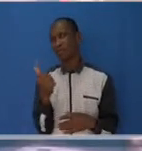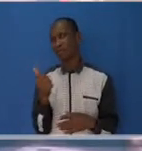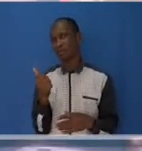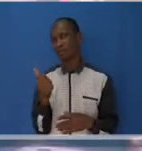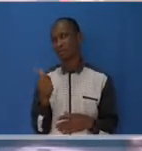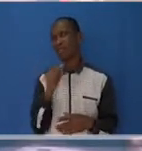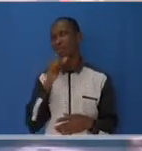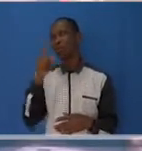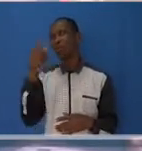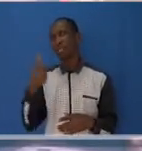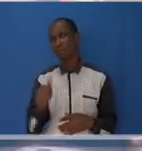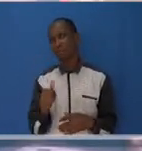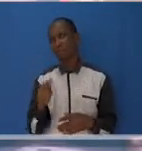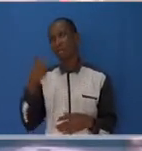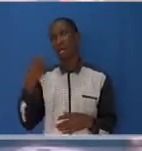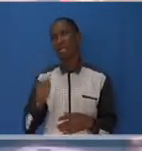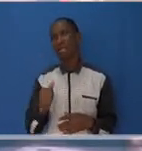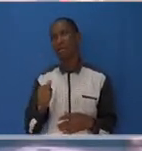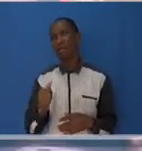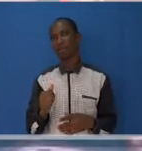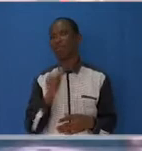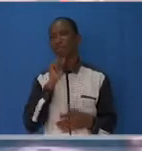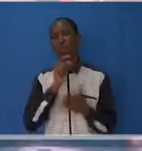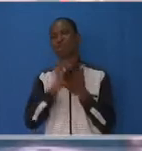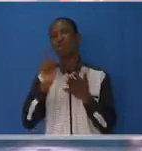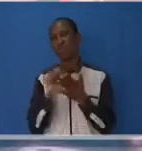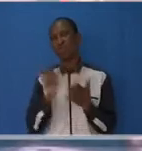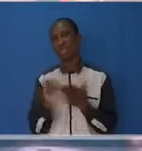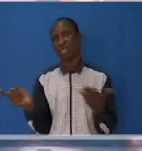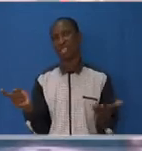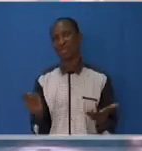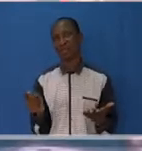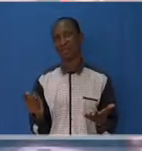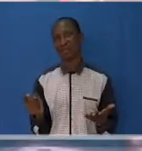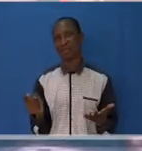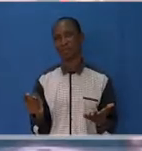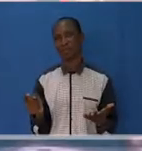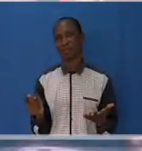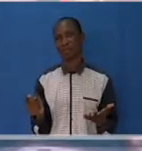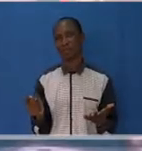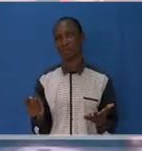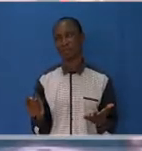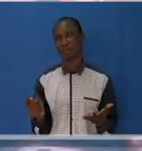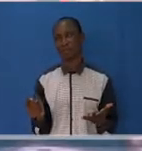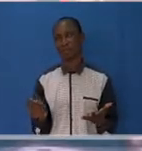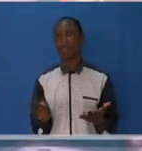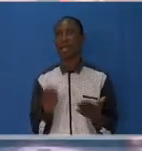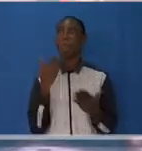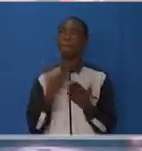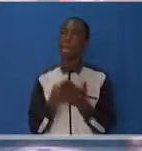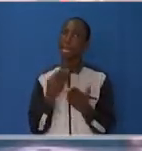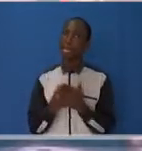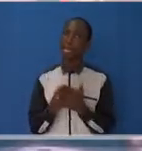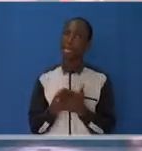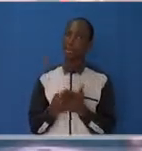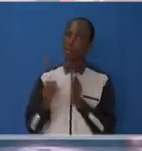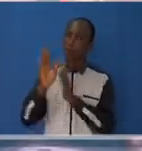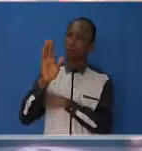ntutusu odudu ni enyi ni na ɔtwe na ɔtwe nemom nia eye ɔma a